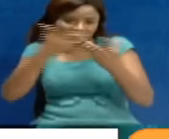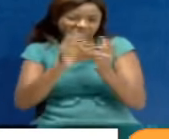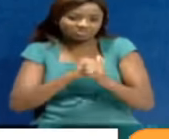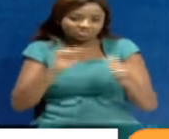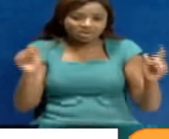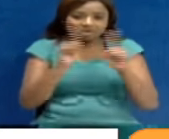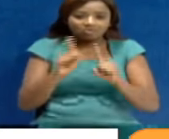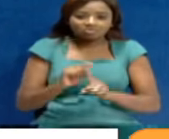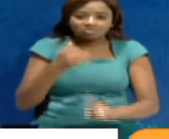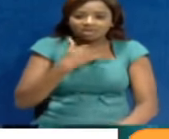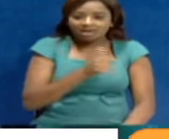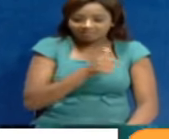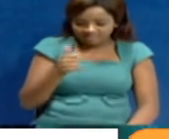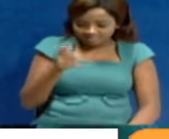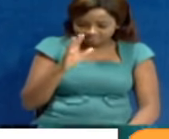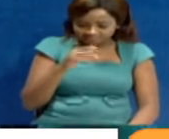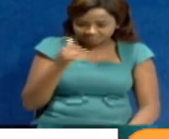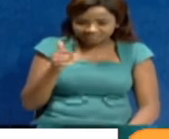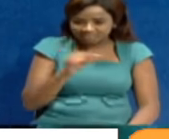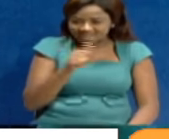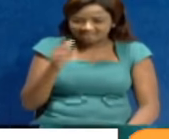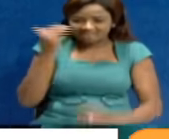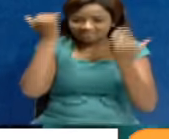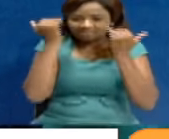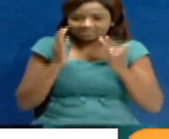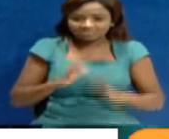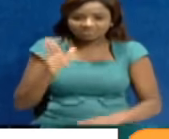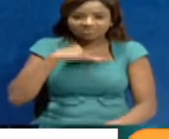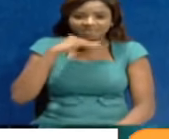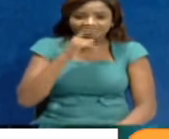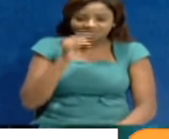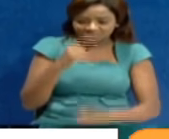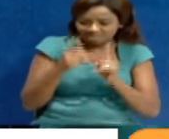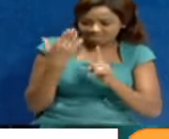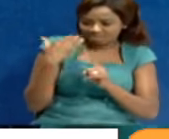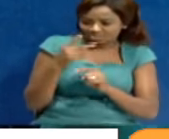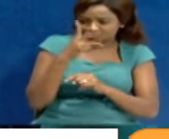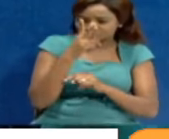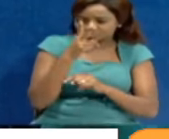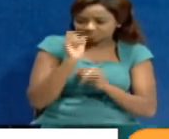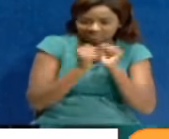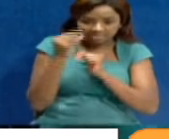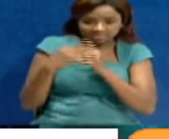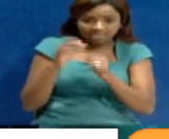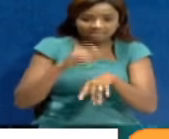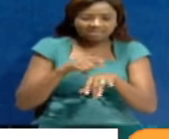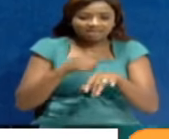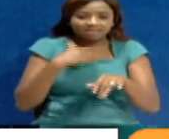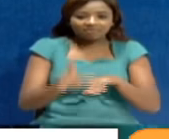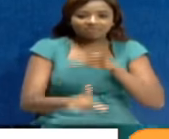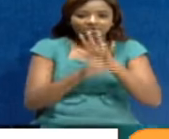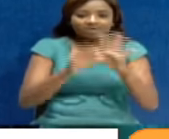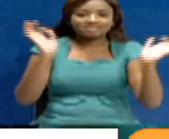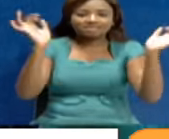and Justice James Odek, now may his soul rest in peace, in 2018, during the lawyers' annual conference,